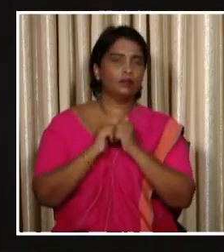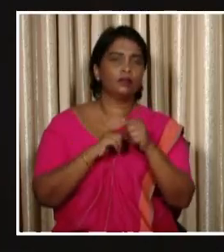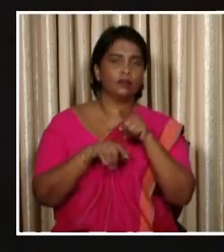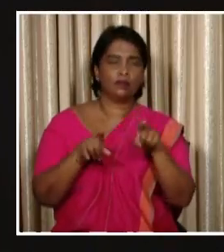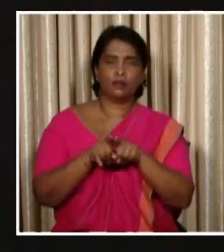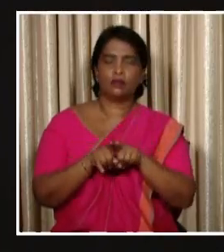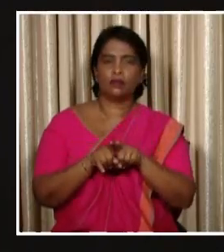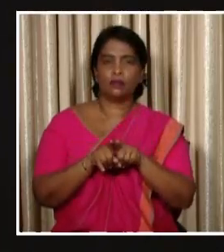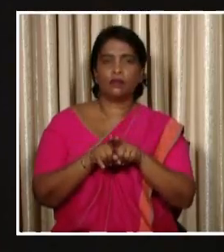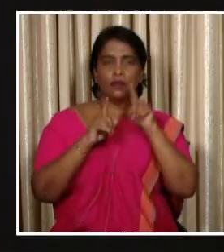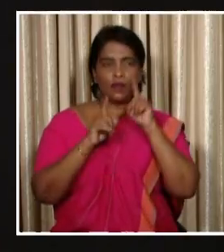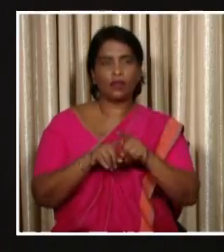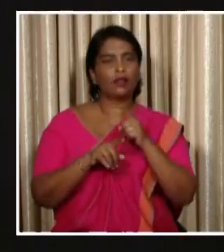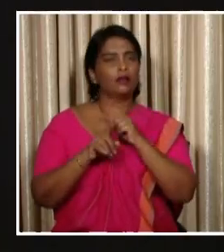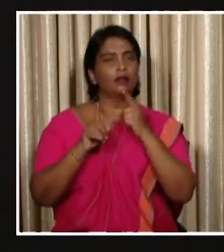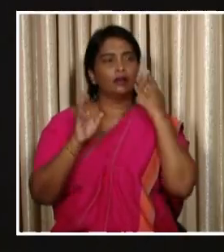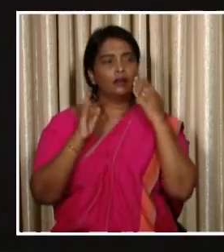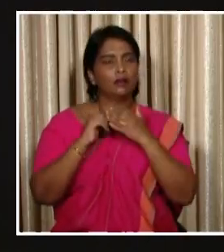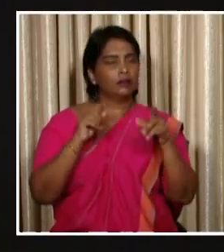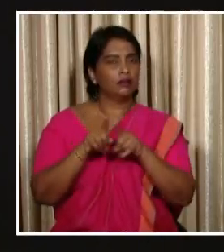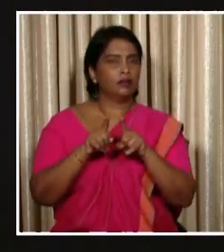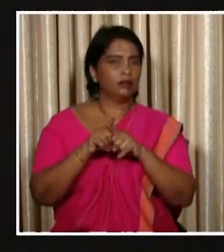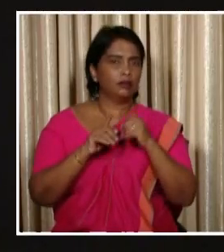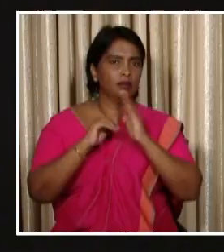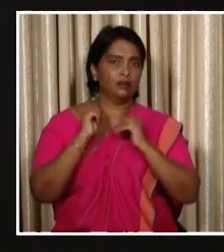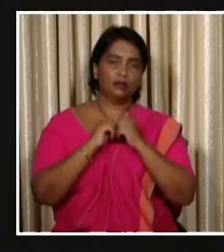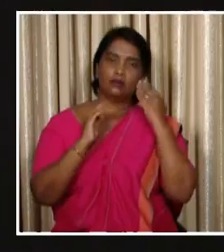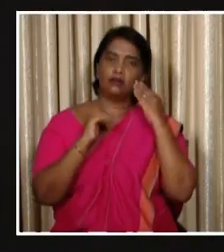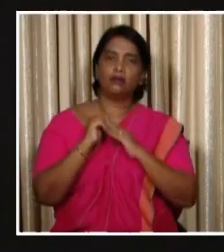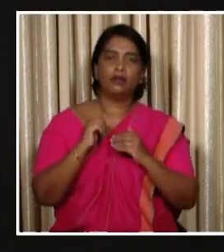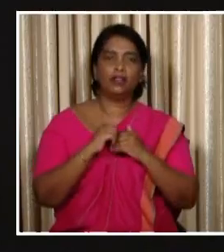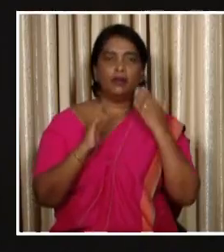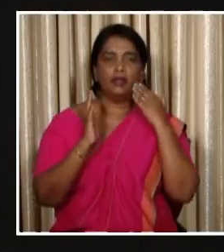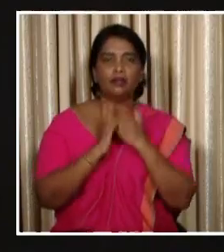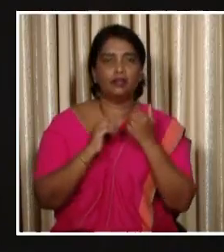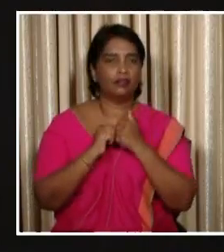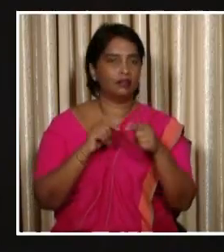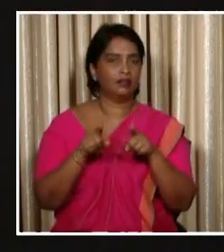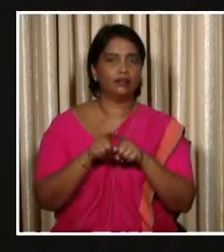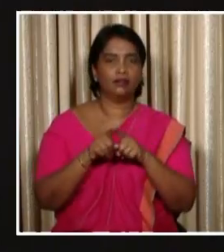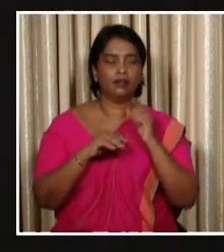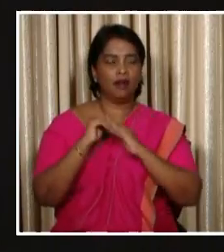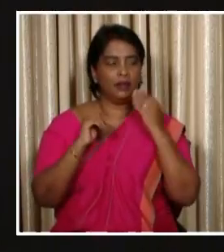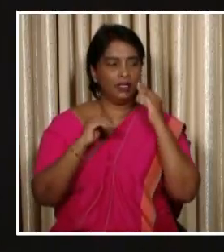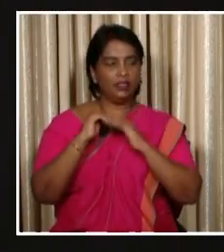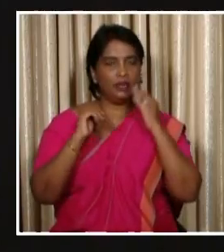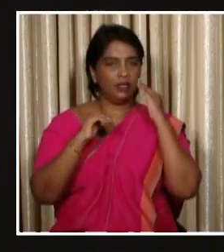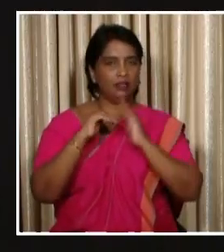value from the export segment within the next 5 years to come. In order to do that one, we need to diversify our